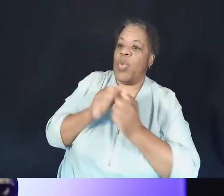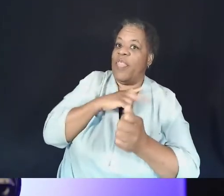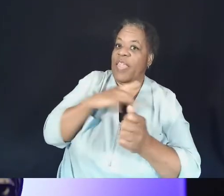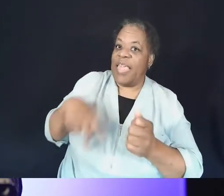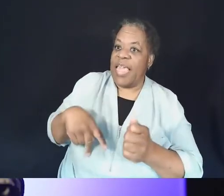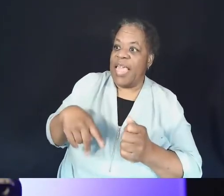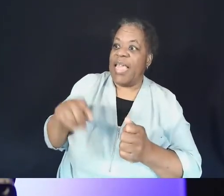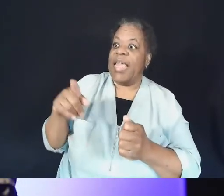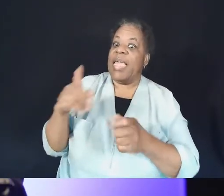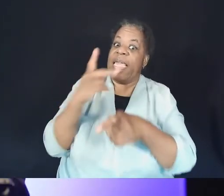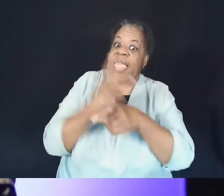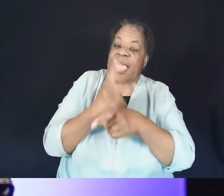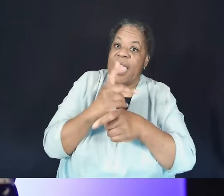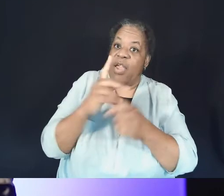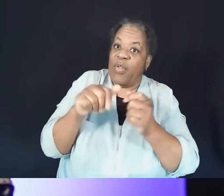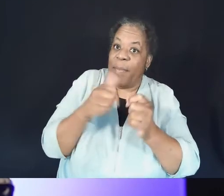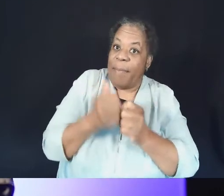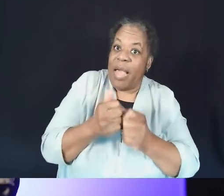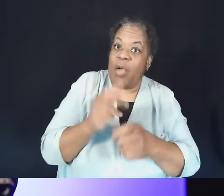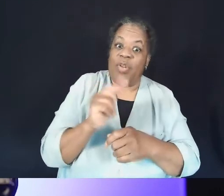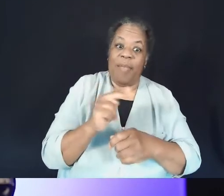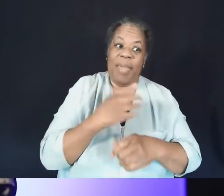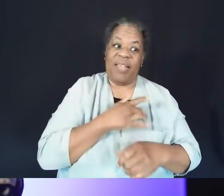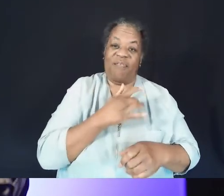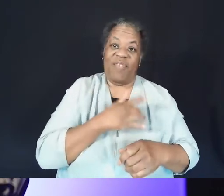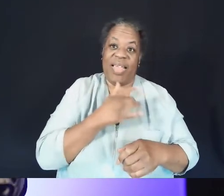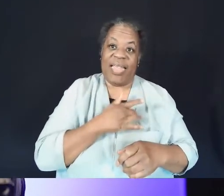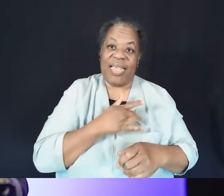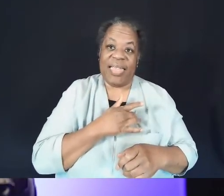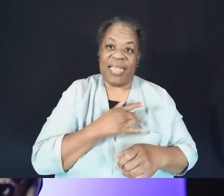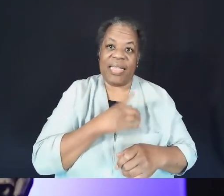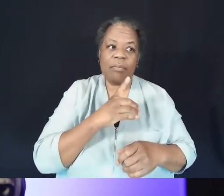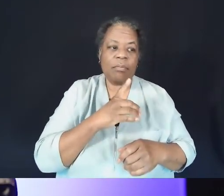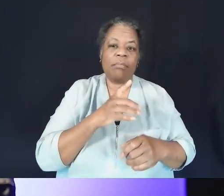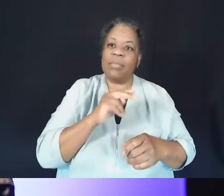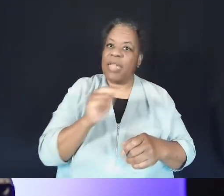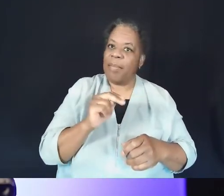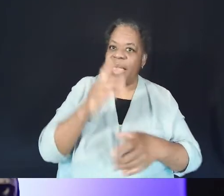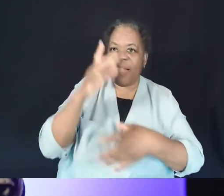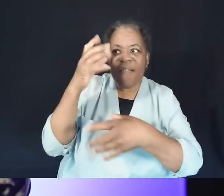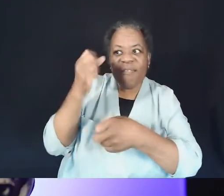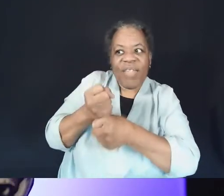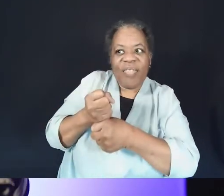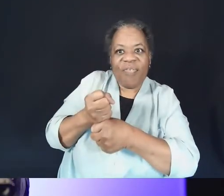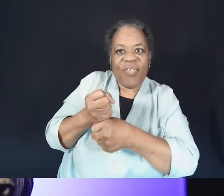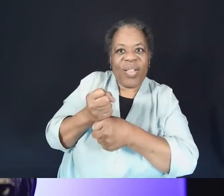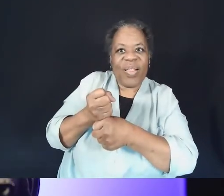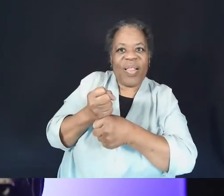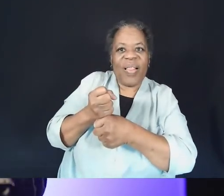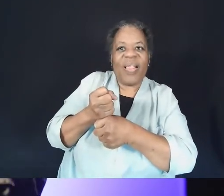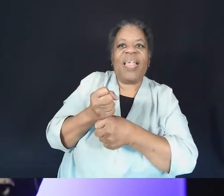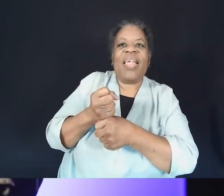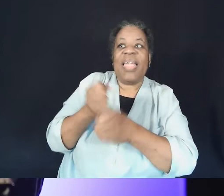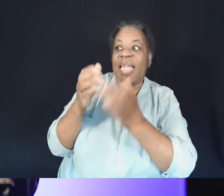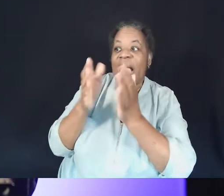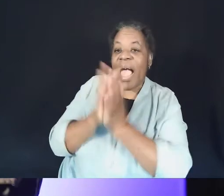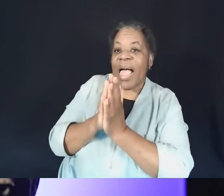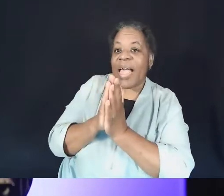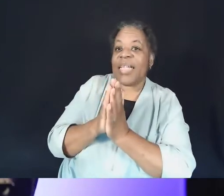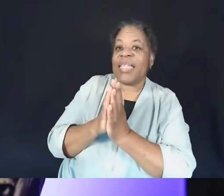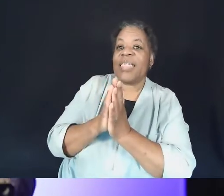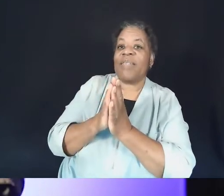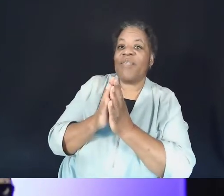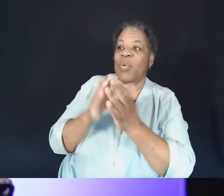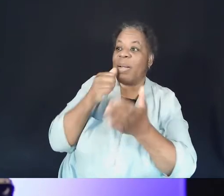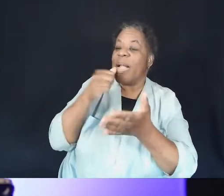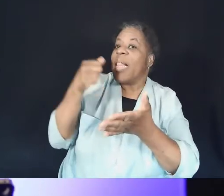about his feelings. Nehemiah is faithful with the opportunity. He seizes it and he asks for these letters